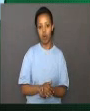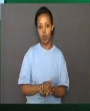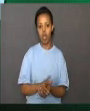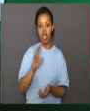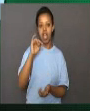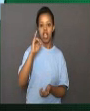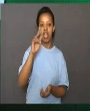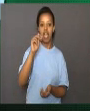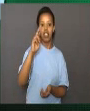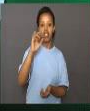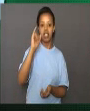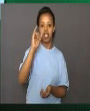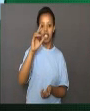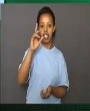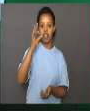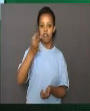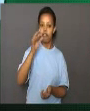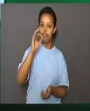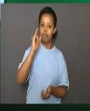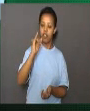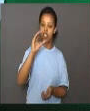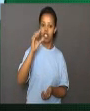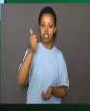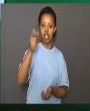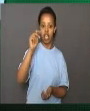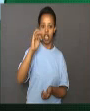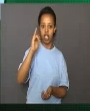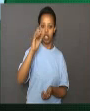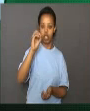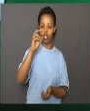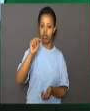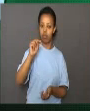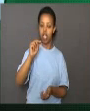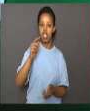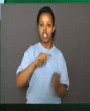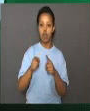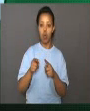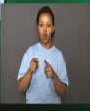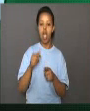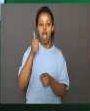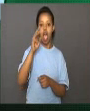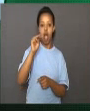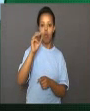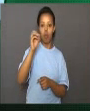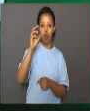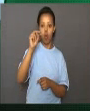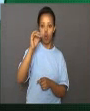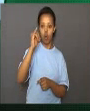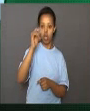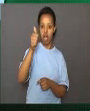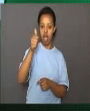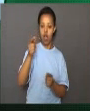Nitrification is the biological oxidation of ammonia with oxygen into